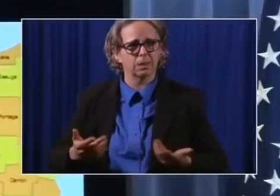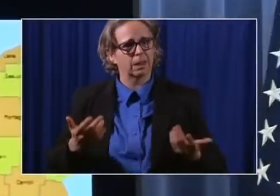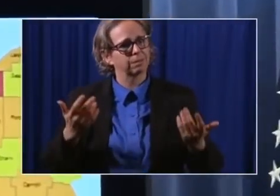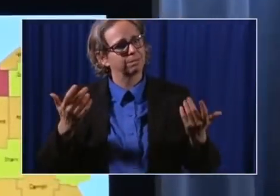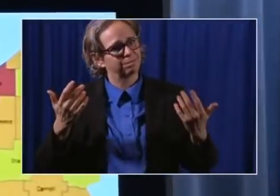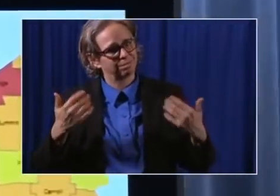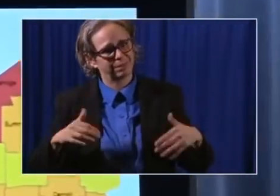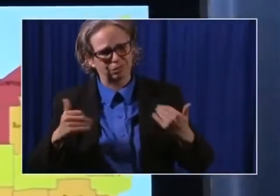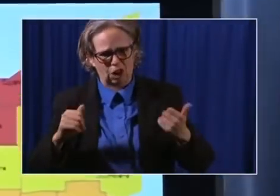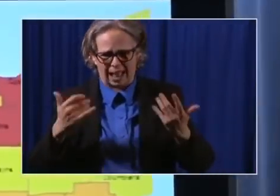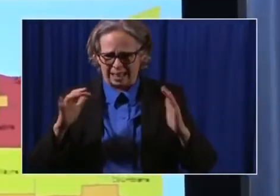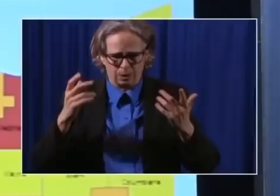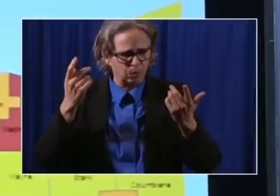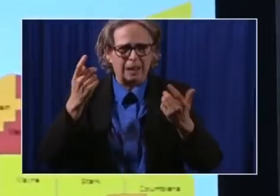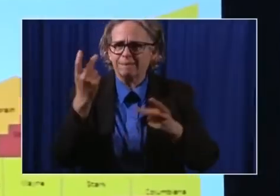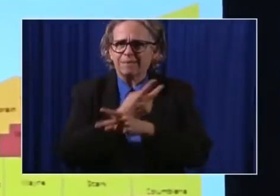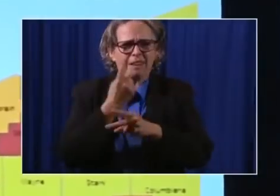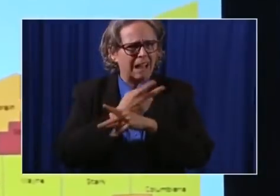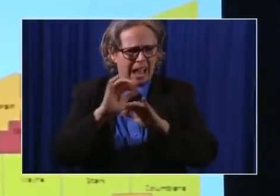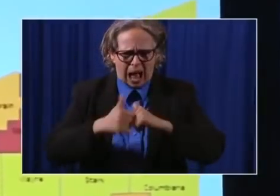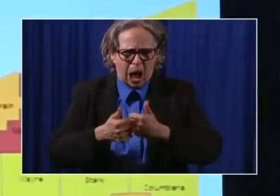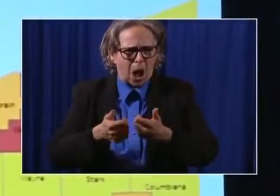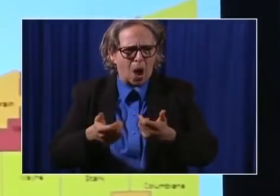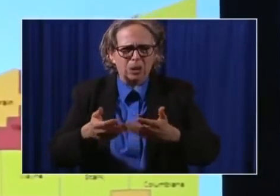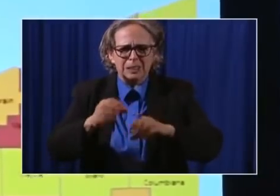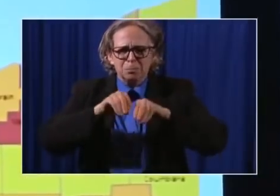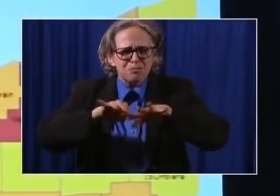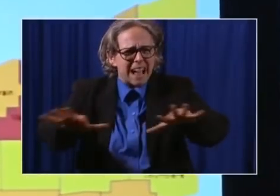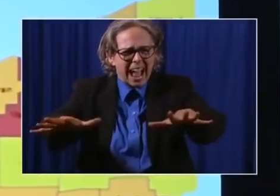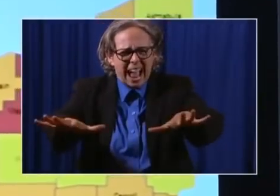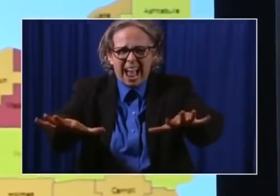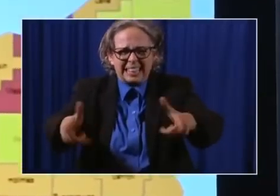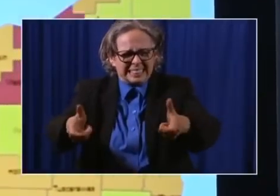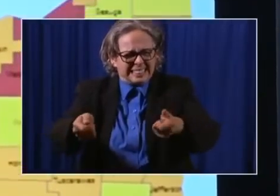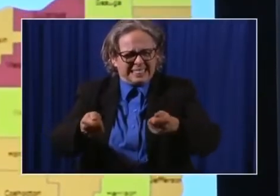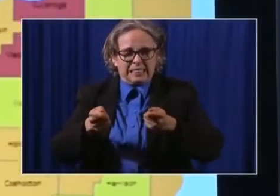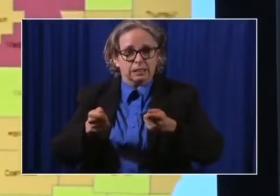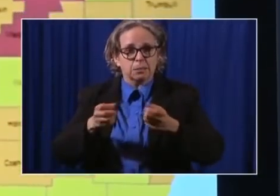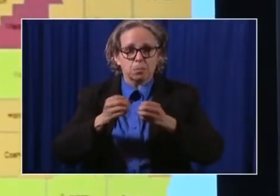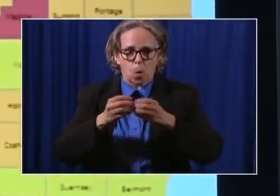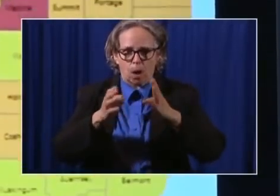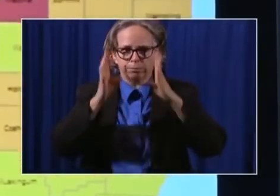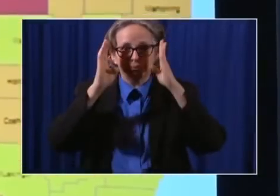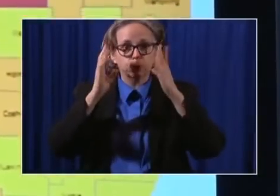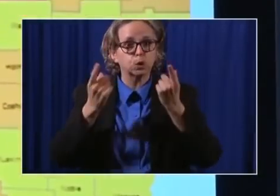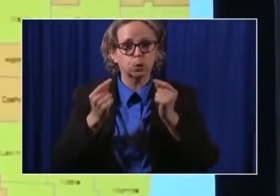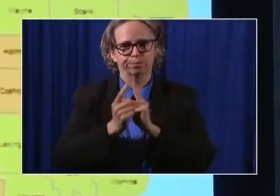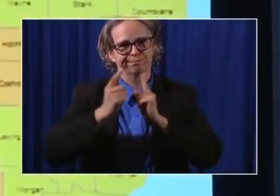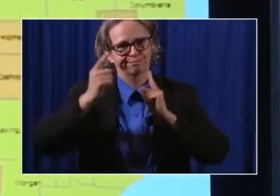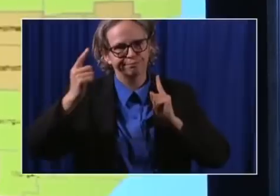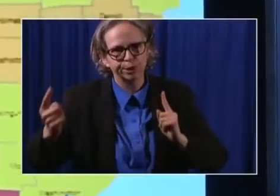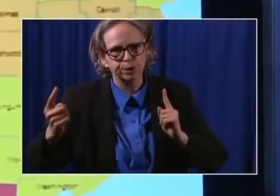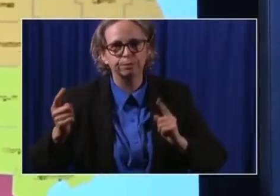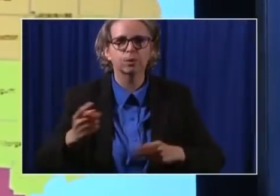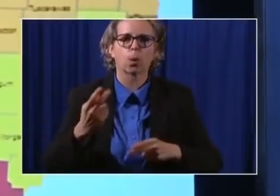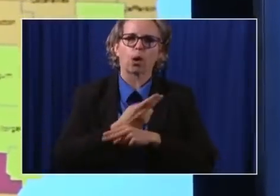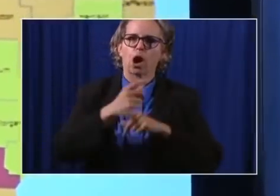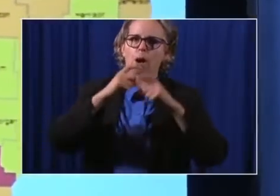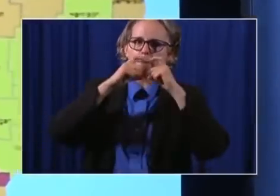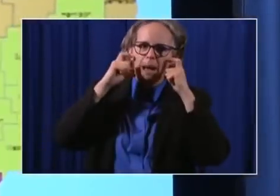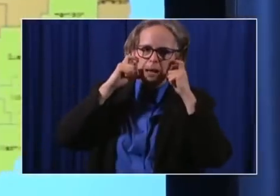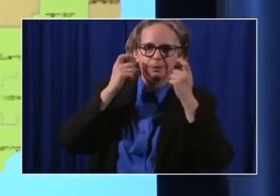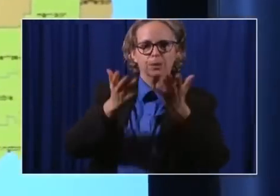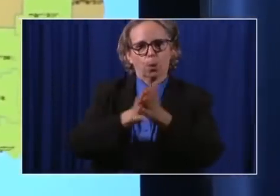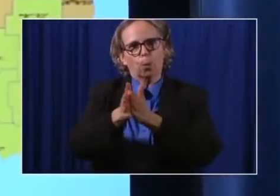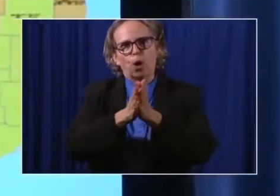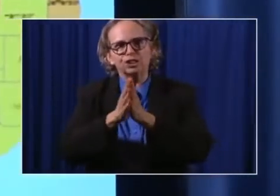counties, increased diligence in social distancing, wearing masks, washing hands frequently, reducing interactions with others